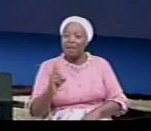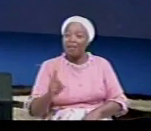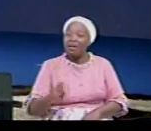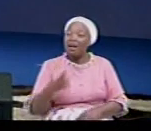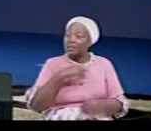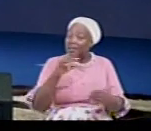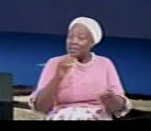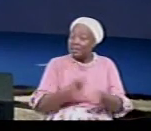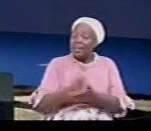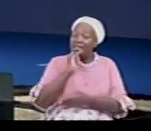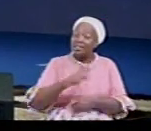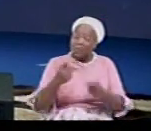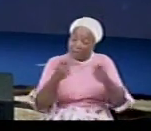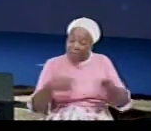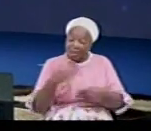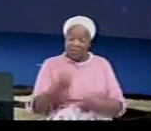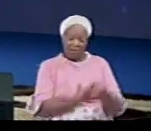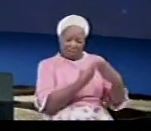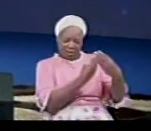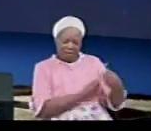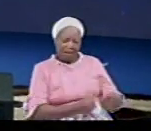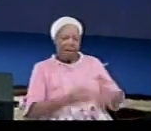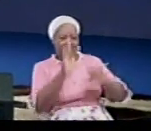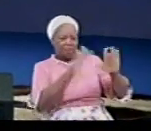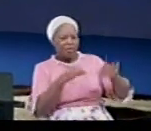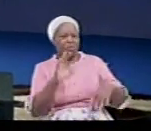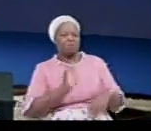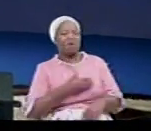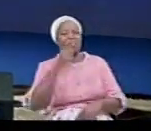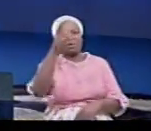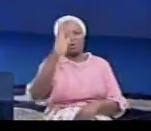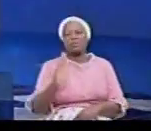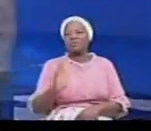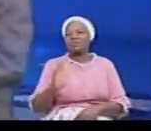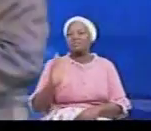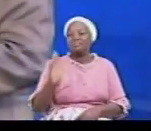the tender mercy of our God.